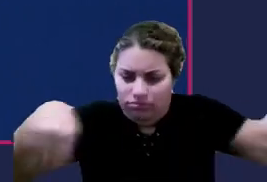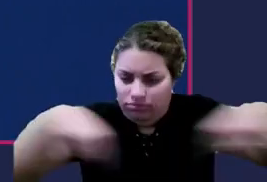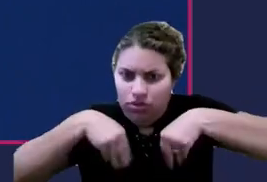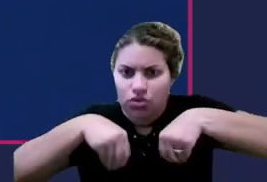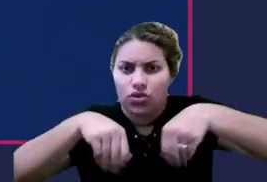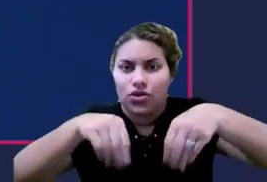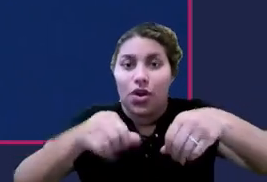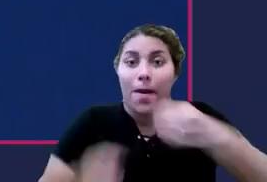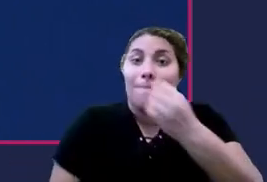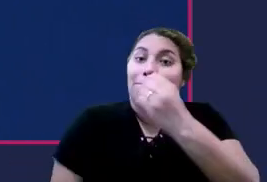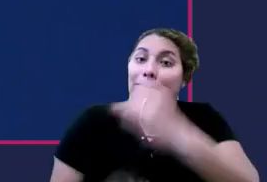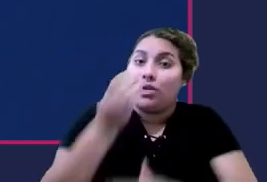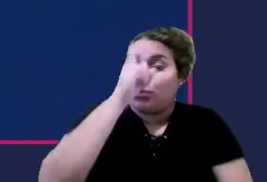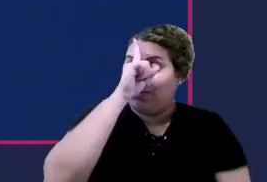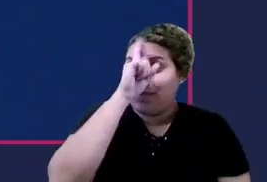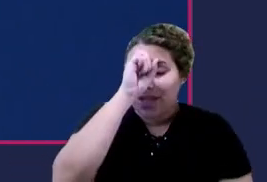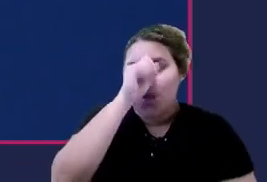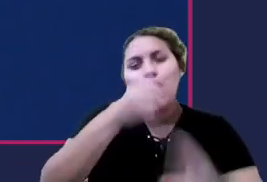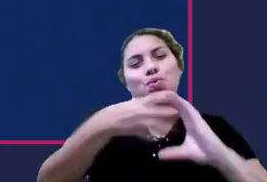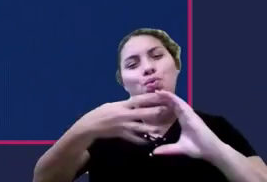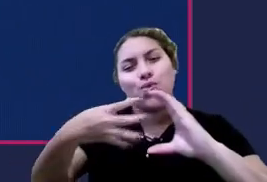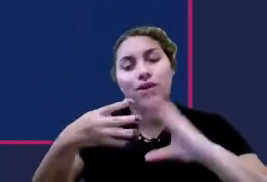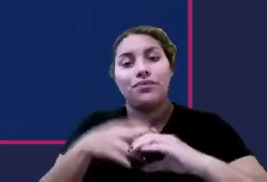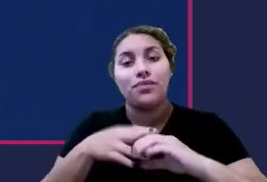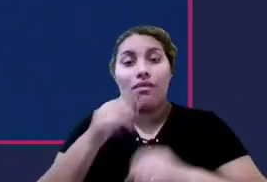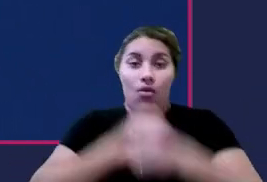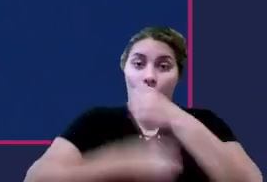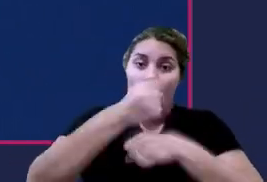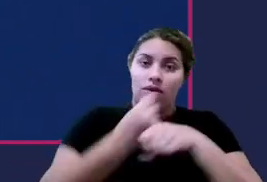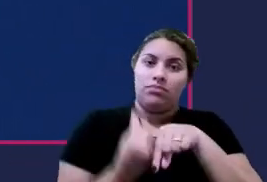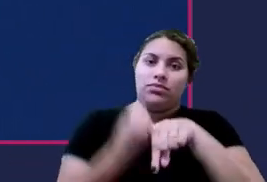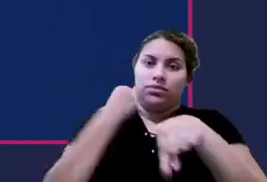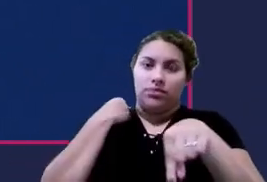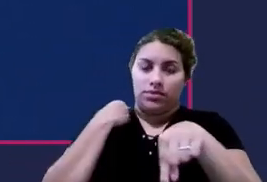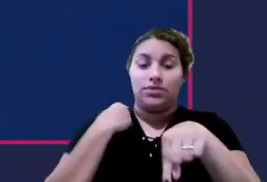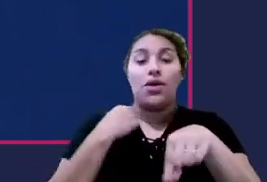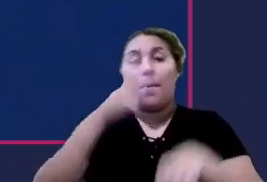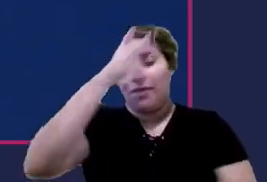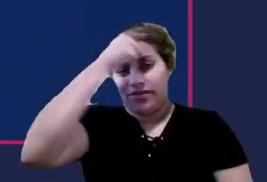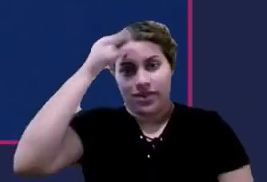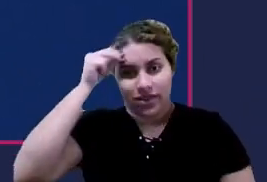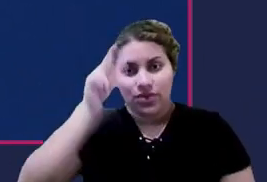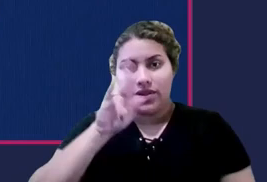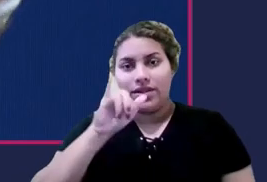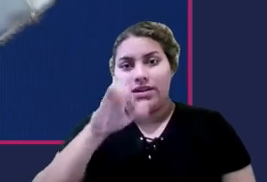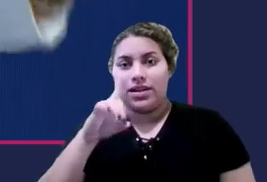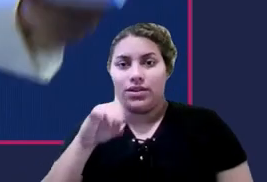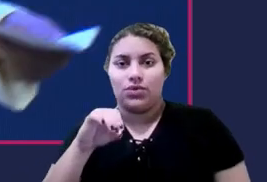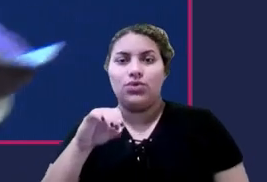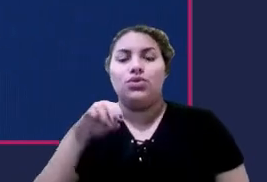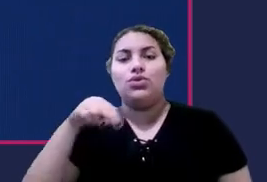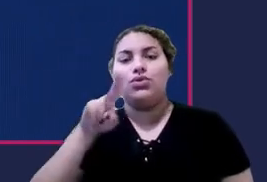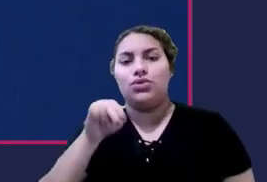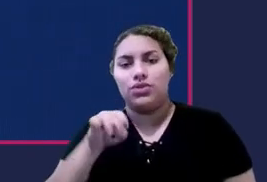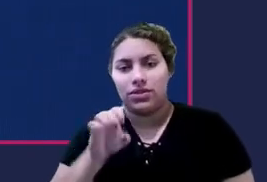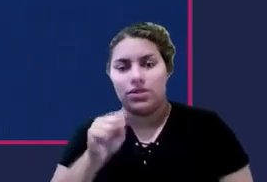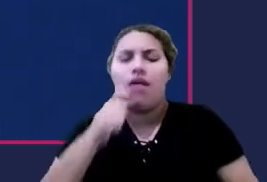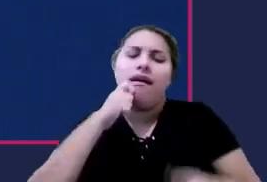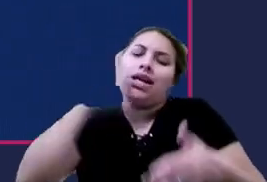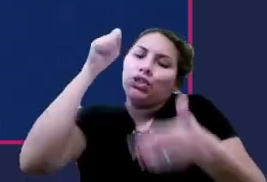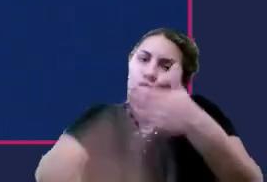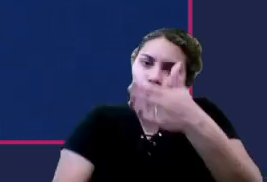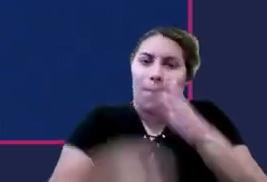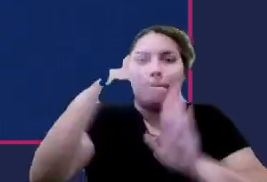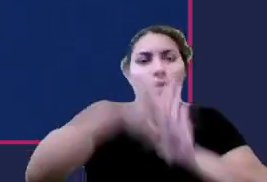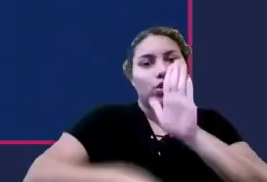was already negotiating with Tony to build this hospital. I think last year, Mayor Ricardo Nunes was here.